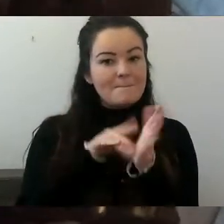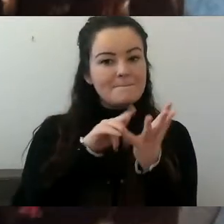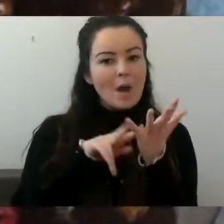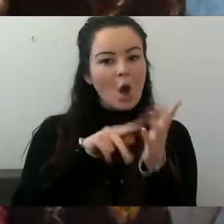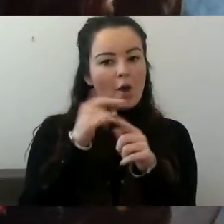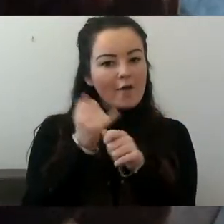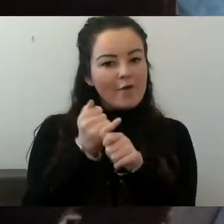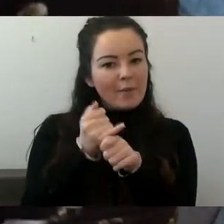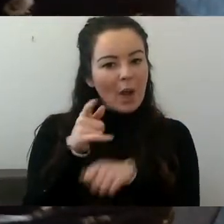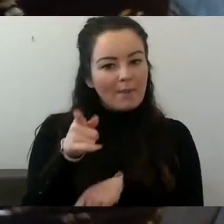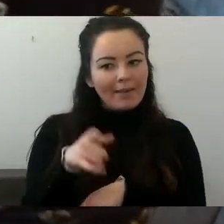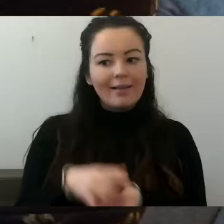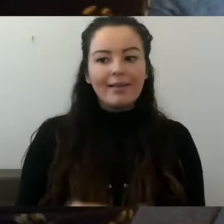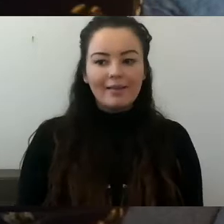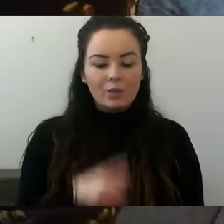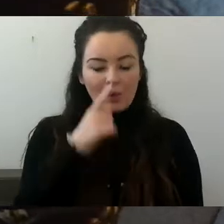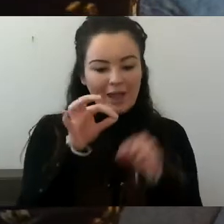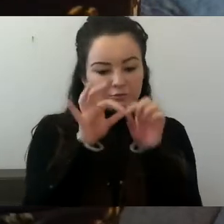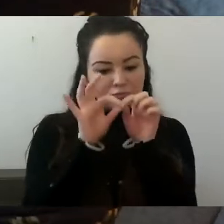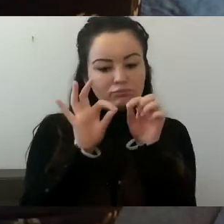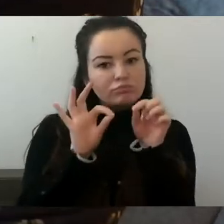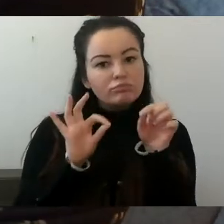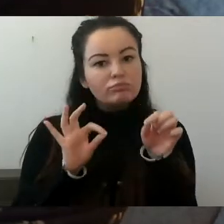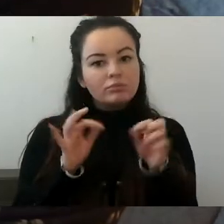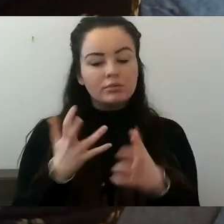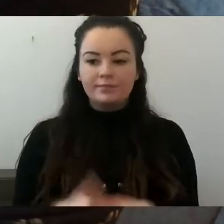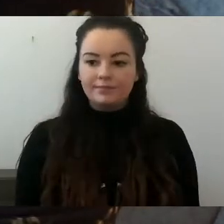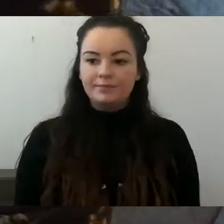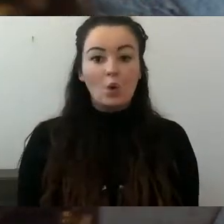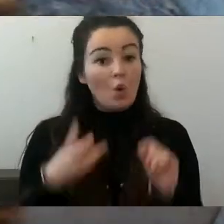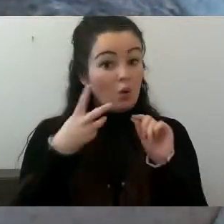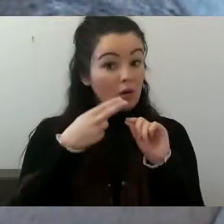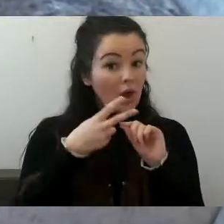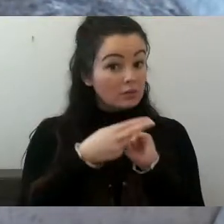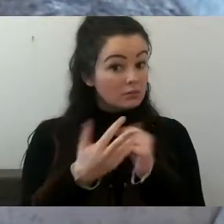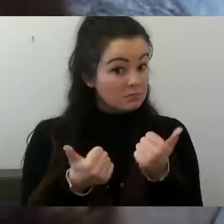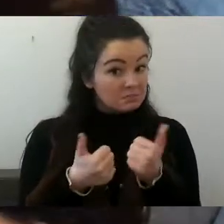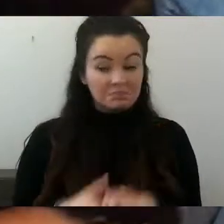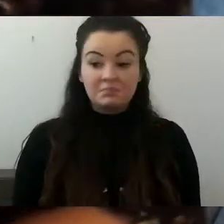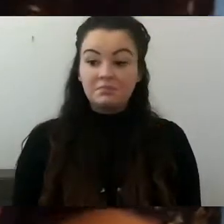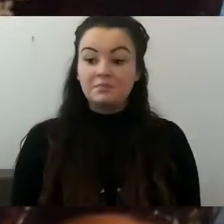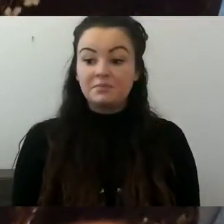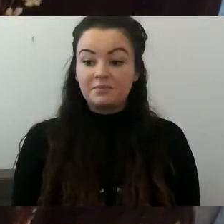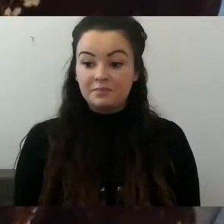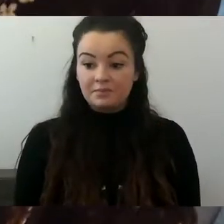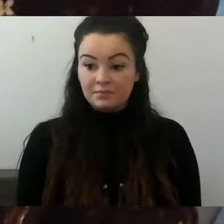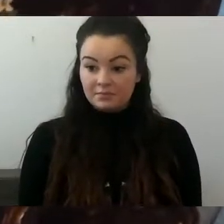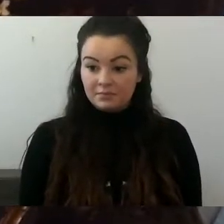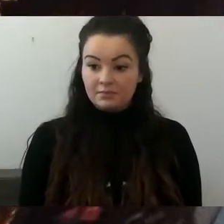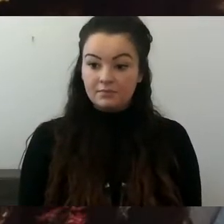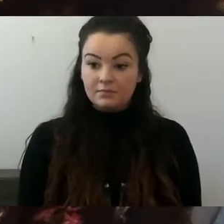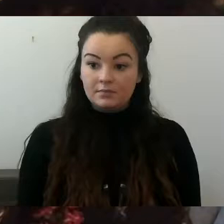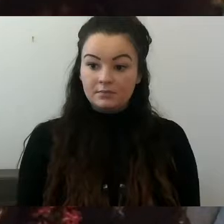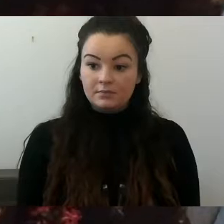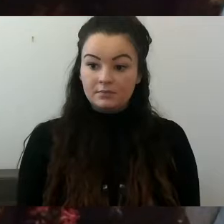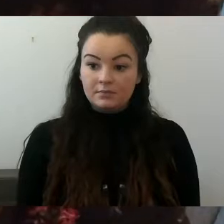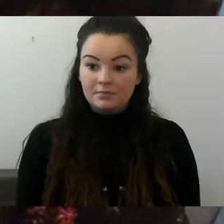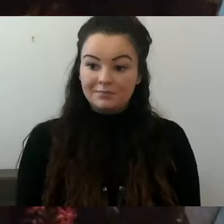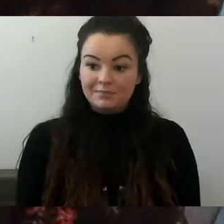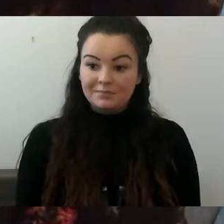mauve. So again, just rip with my hands, or you're welcome to cut with scissors if you prefer.